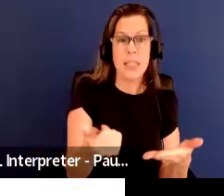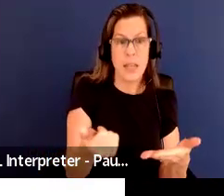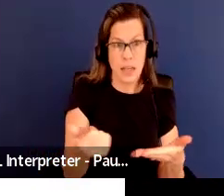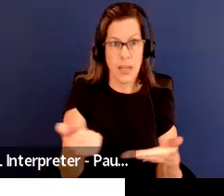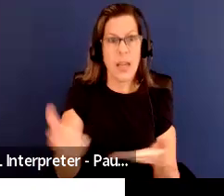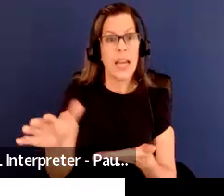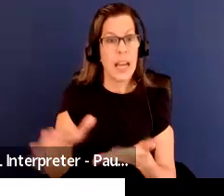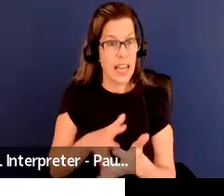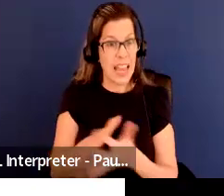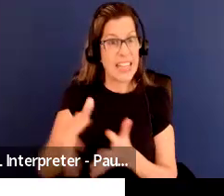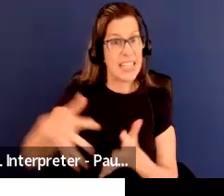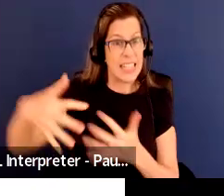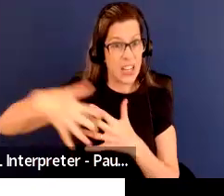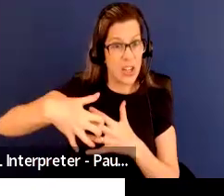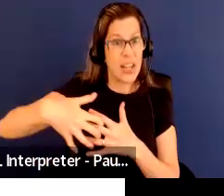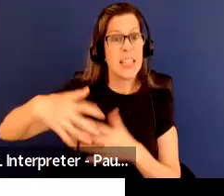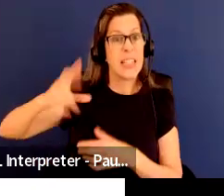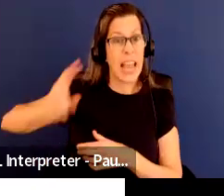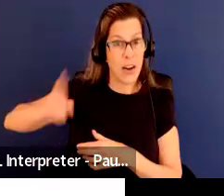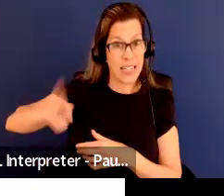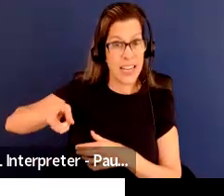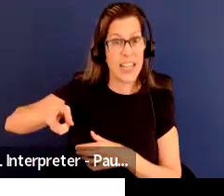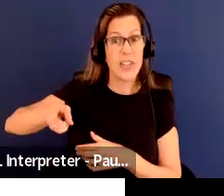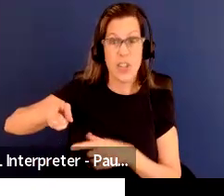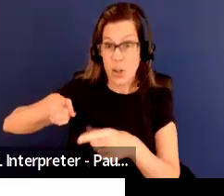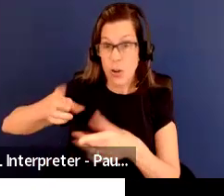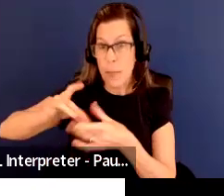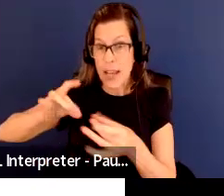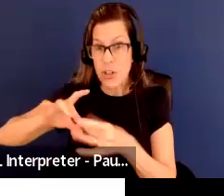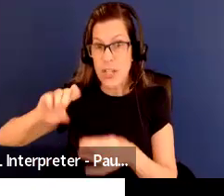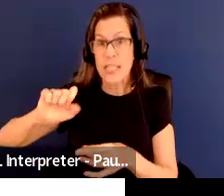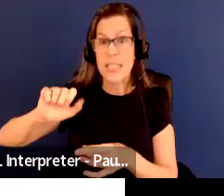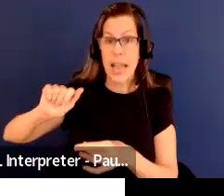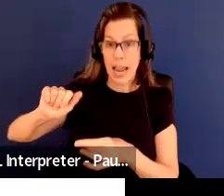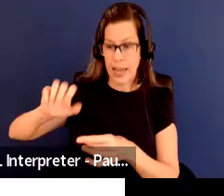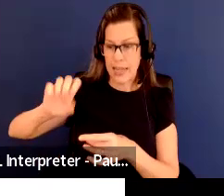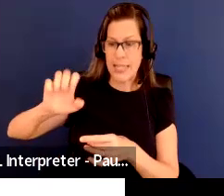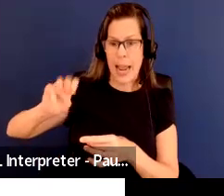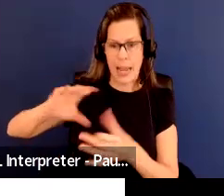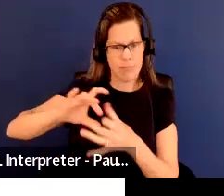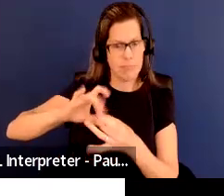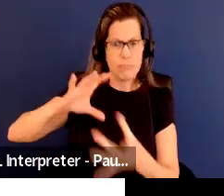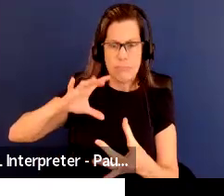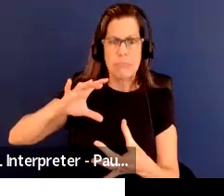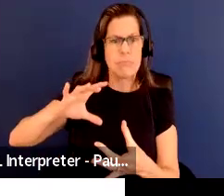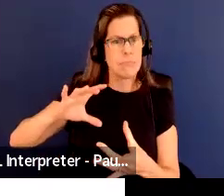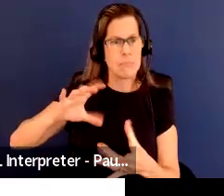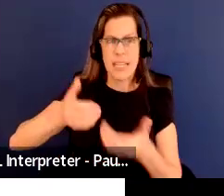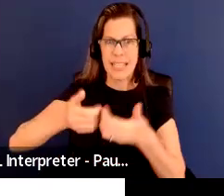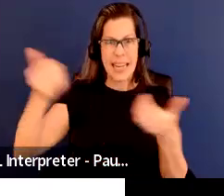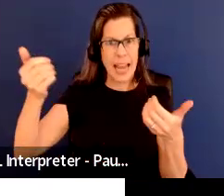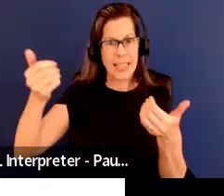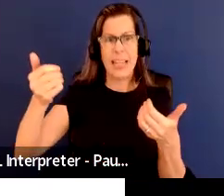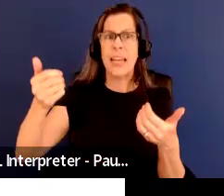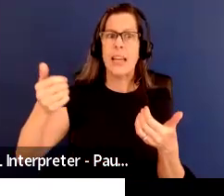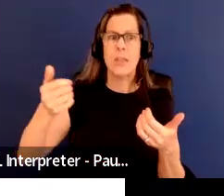mentioned, Sam, we're disconnected from our indigenous tribes and our indigenous language, and